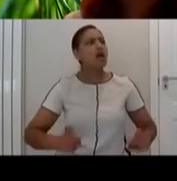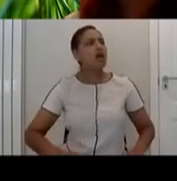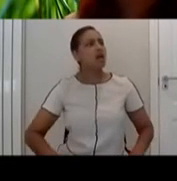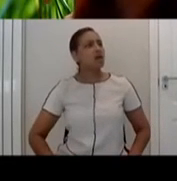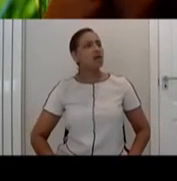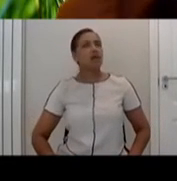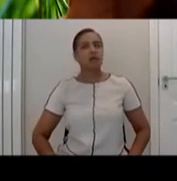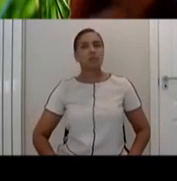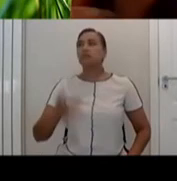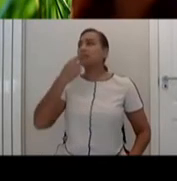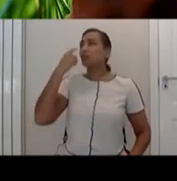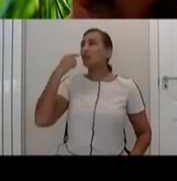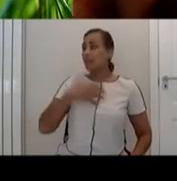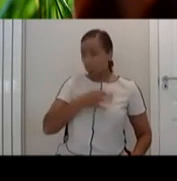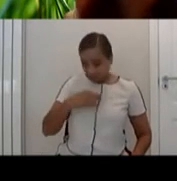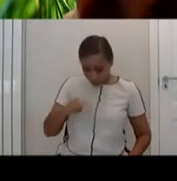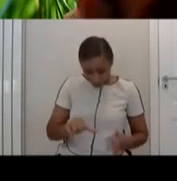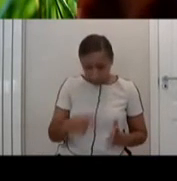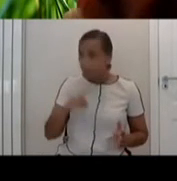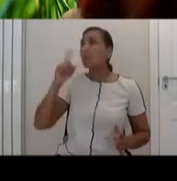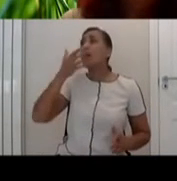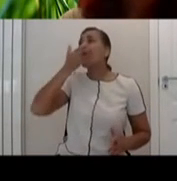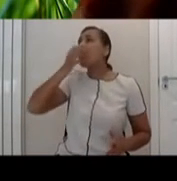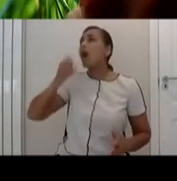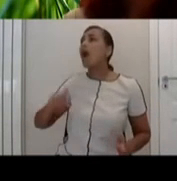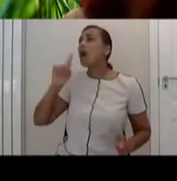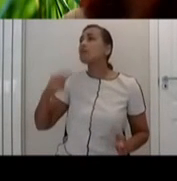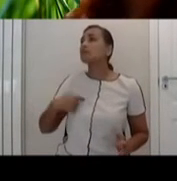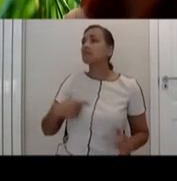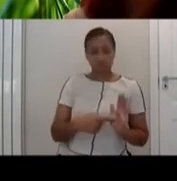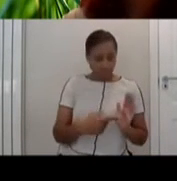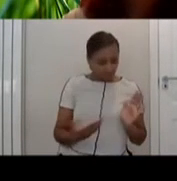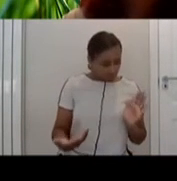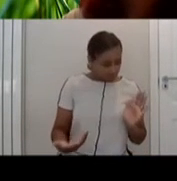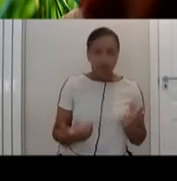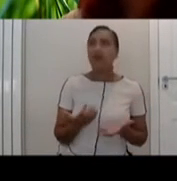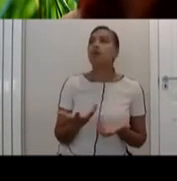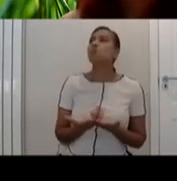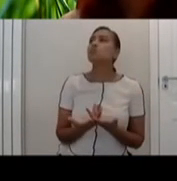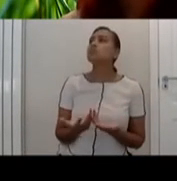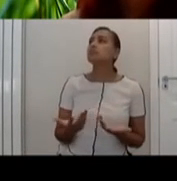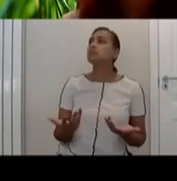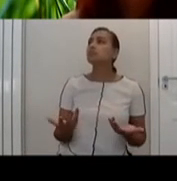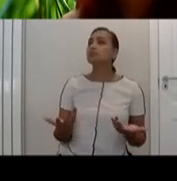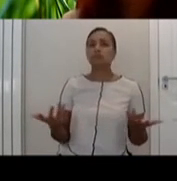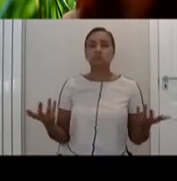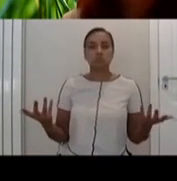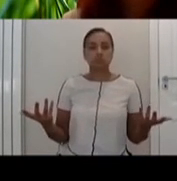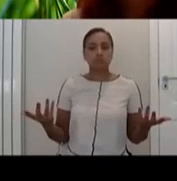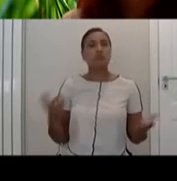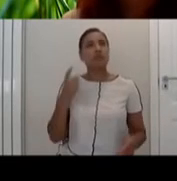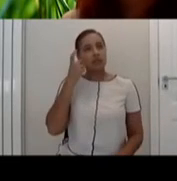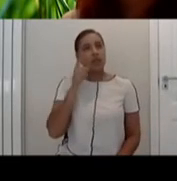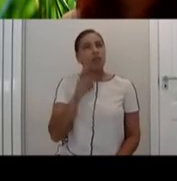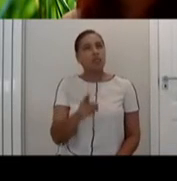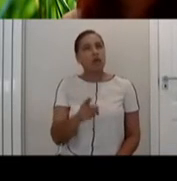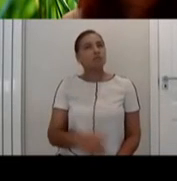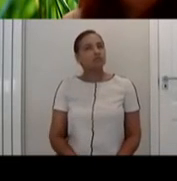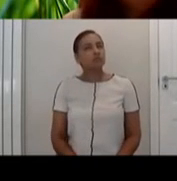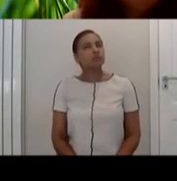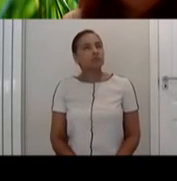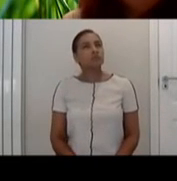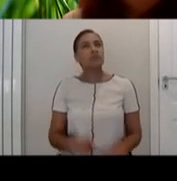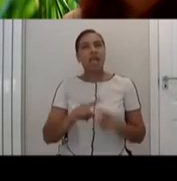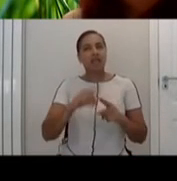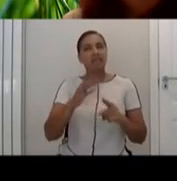quick and easy. I know Sainsbury's, they have the, you know, support passes that you can wear. So I just think it might be worth thinking about for